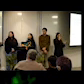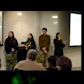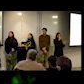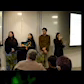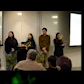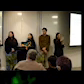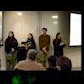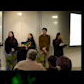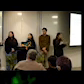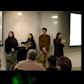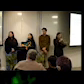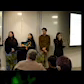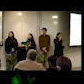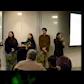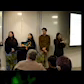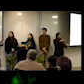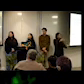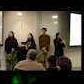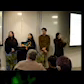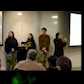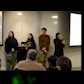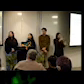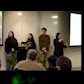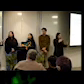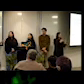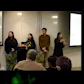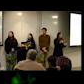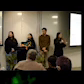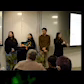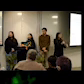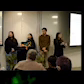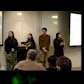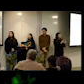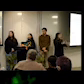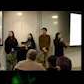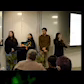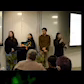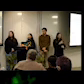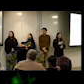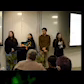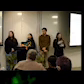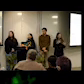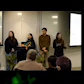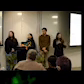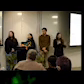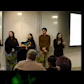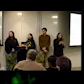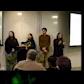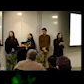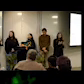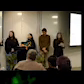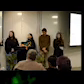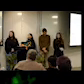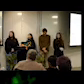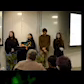number of cases of dementia if we can intervene early and look after ourselves. So a lot of those risk factors are